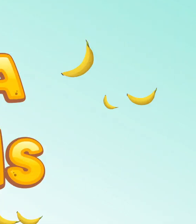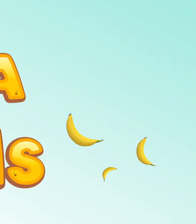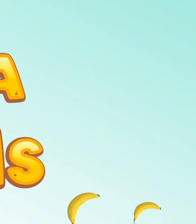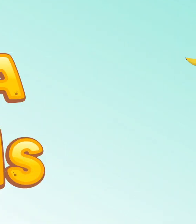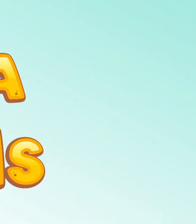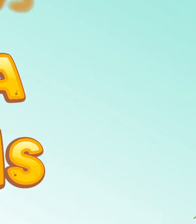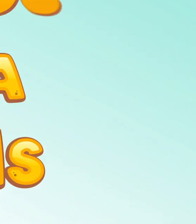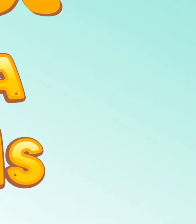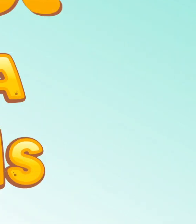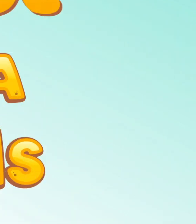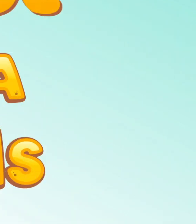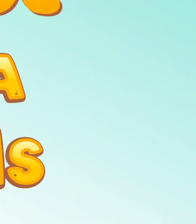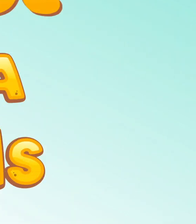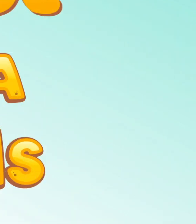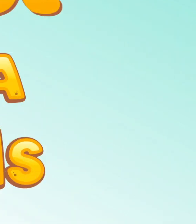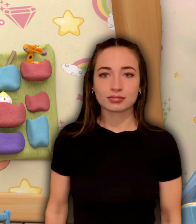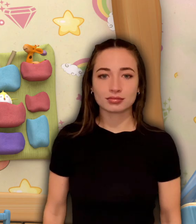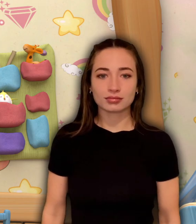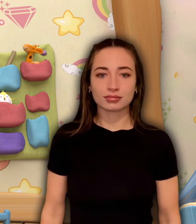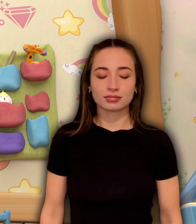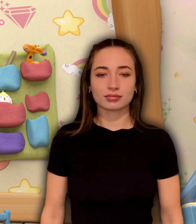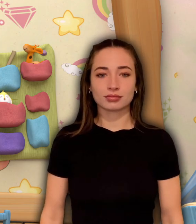BANANA MEDIOMS